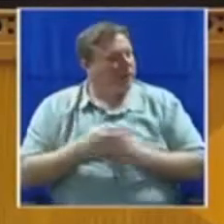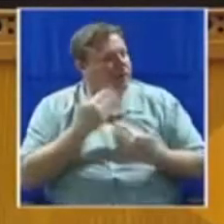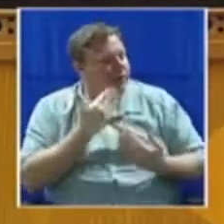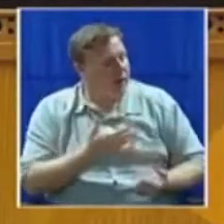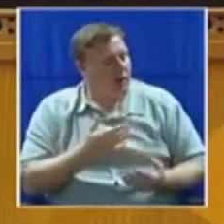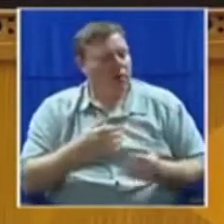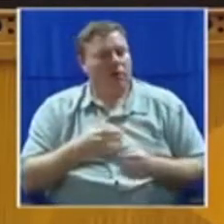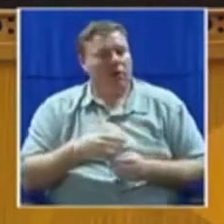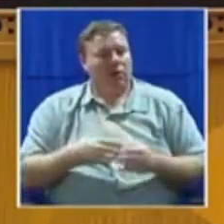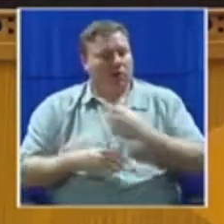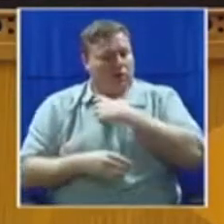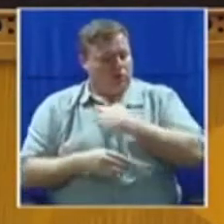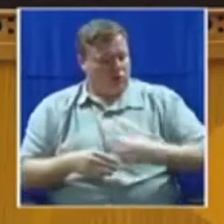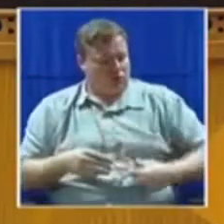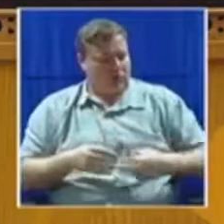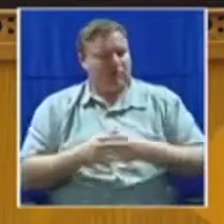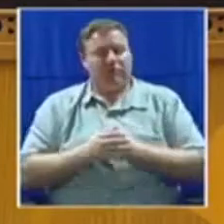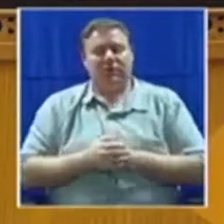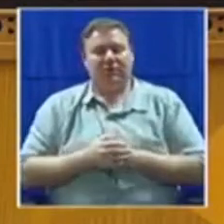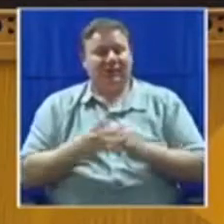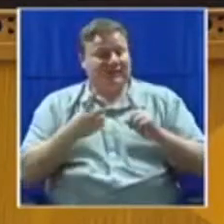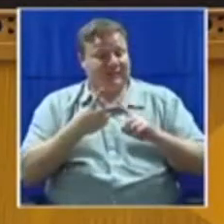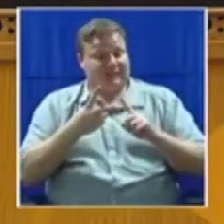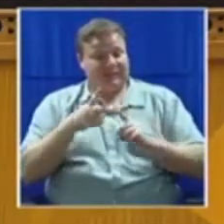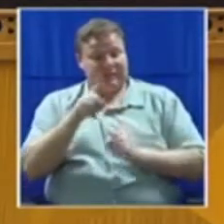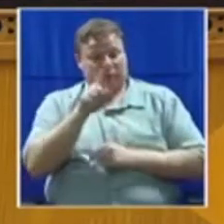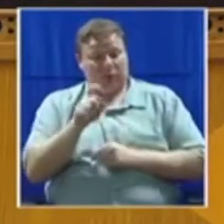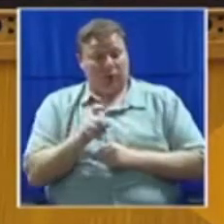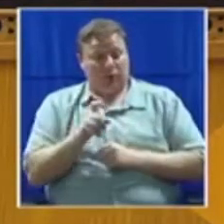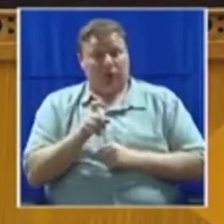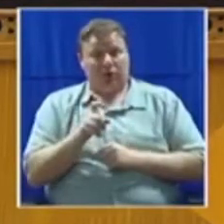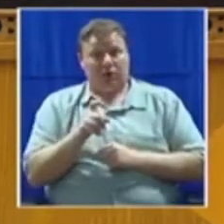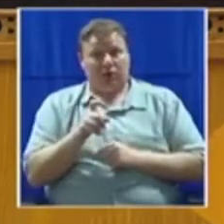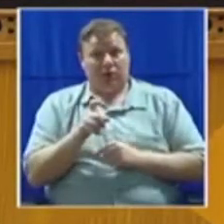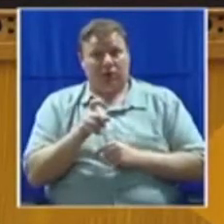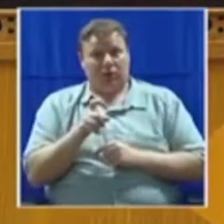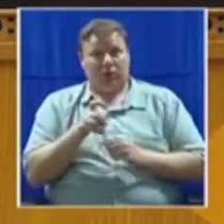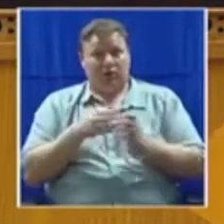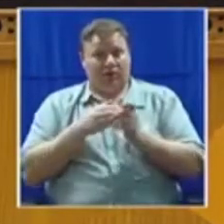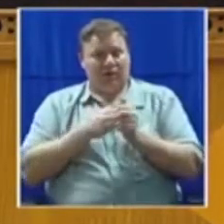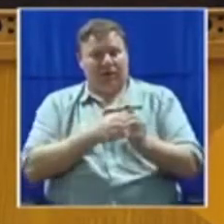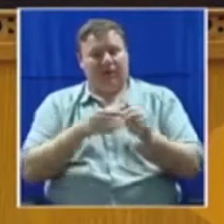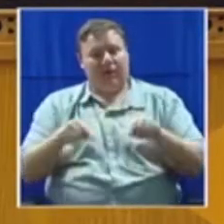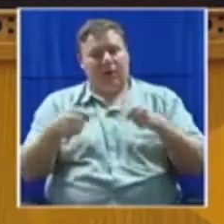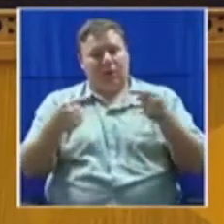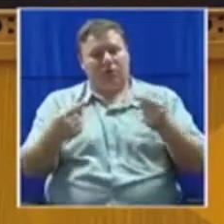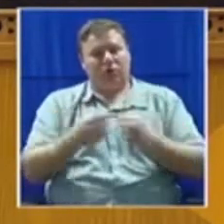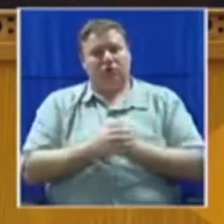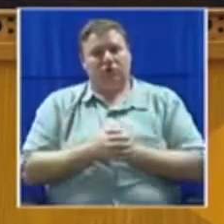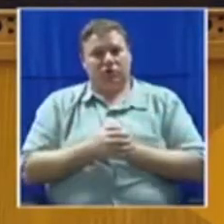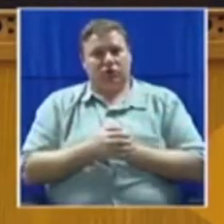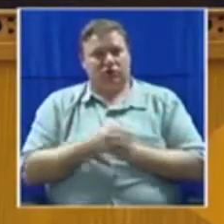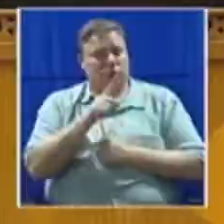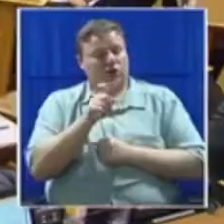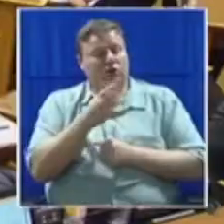Mr. President, the second question is put to you by the Leader of the Opposition. It is question number 2.